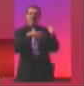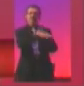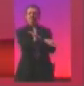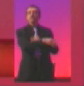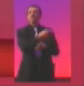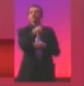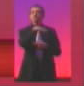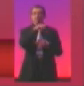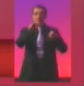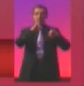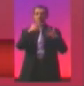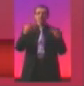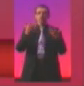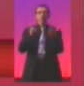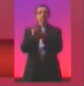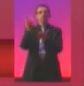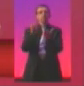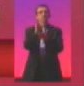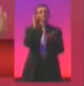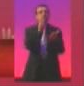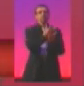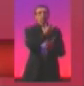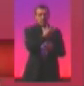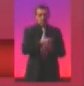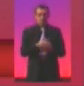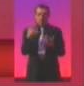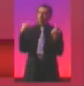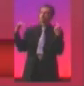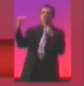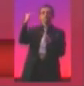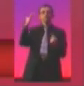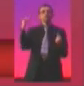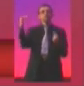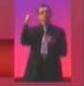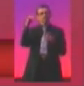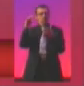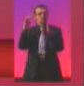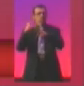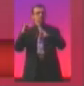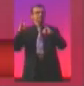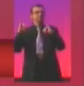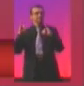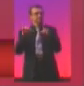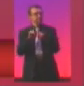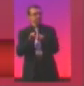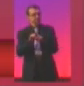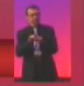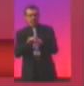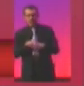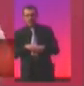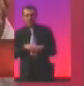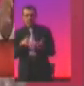political crisis caused by expenses, and the climate crisis too. And in those